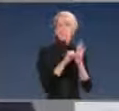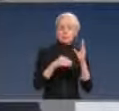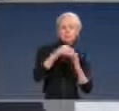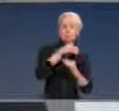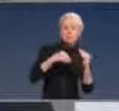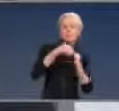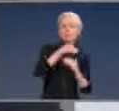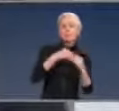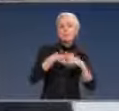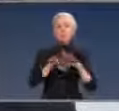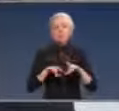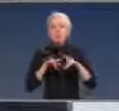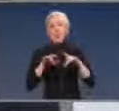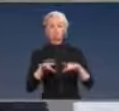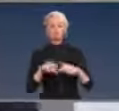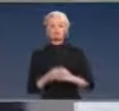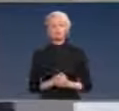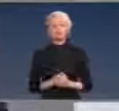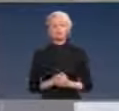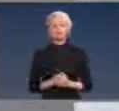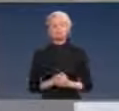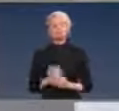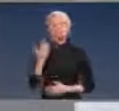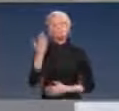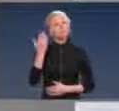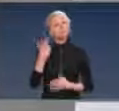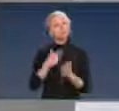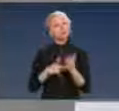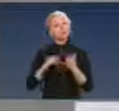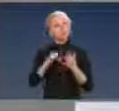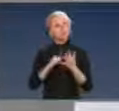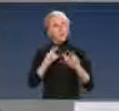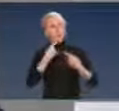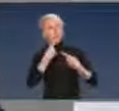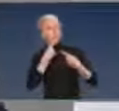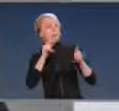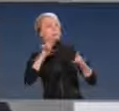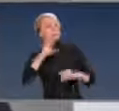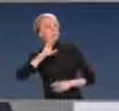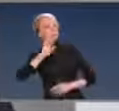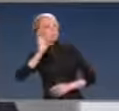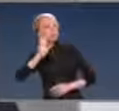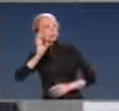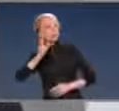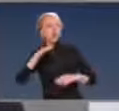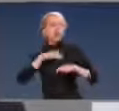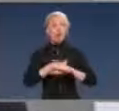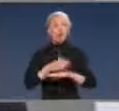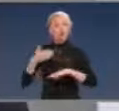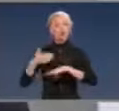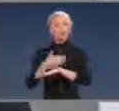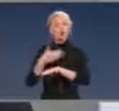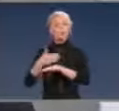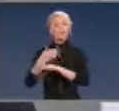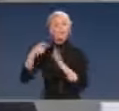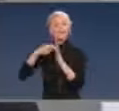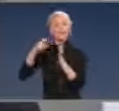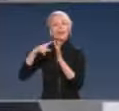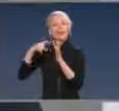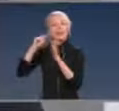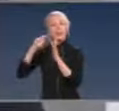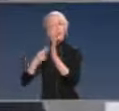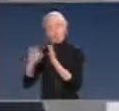on Tuesday's announcement on the JobKeeper and JobSeeker, and of course the